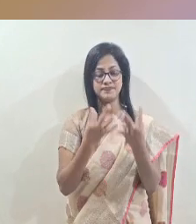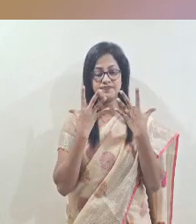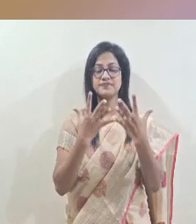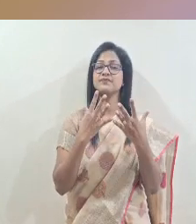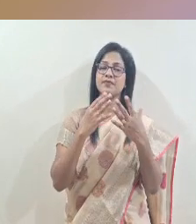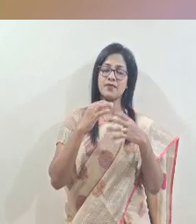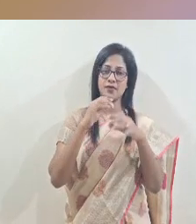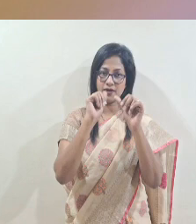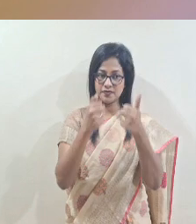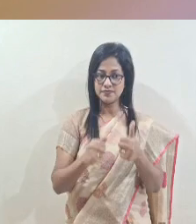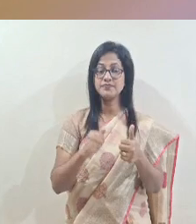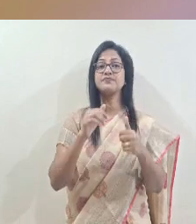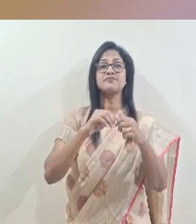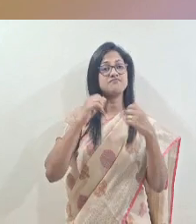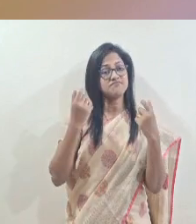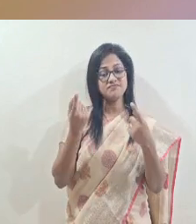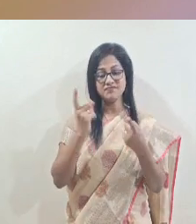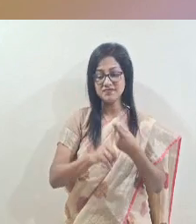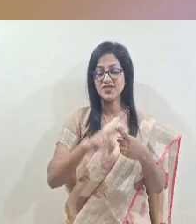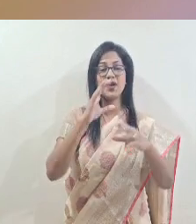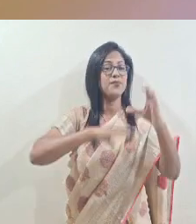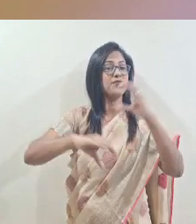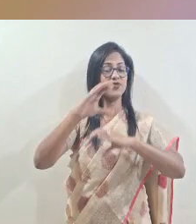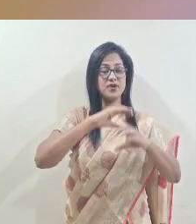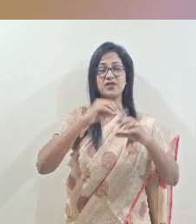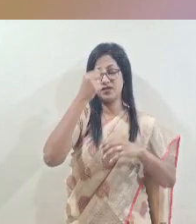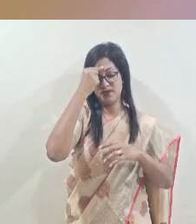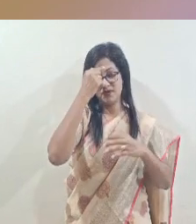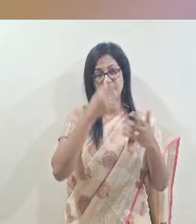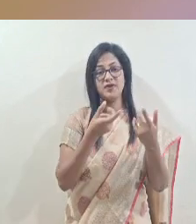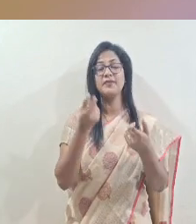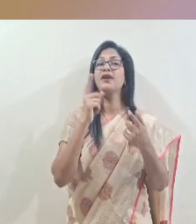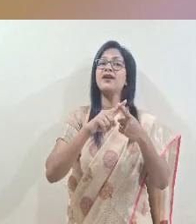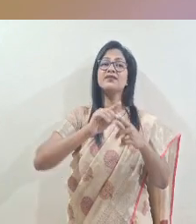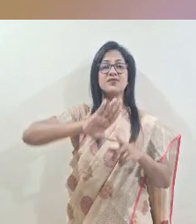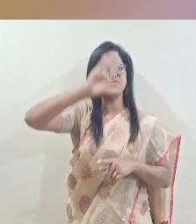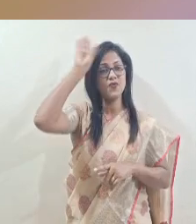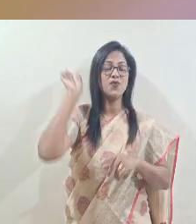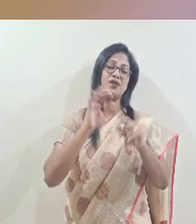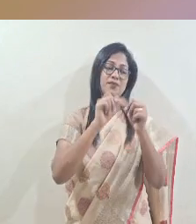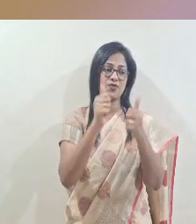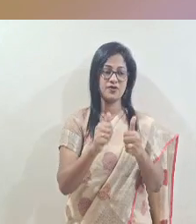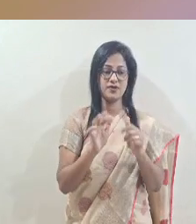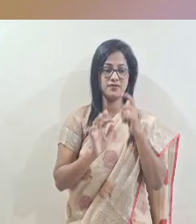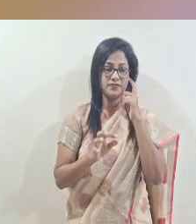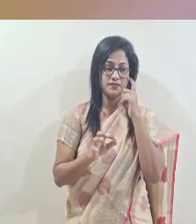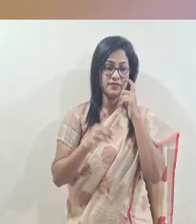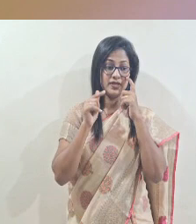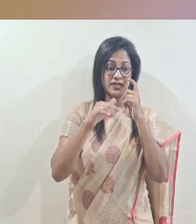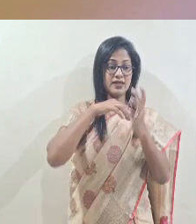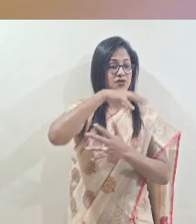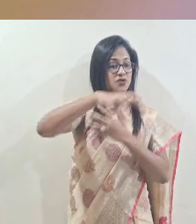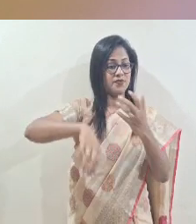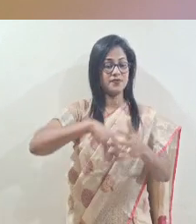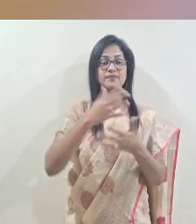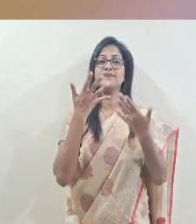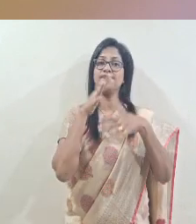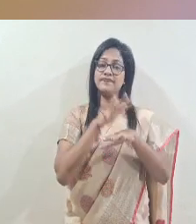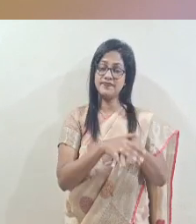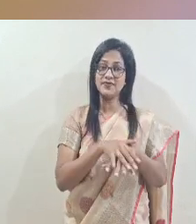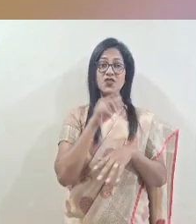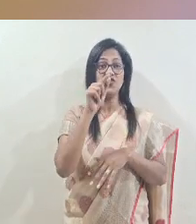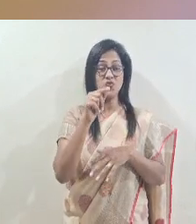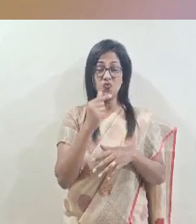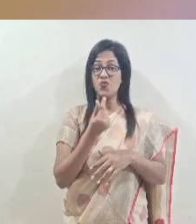there are computing errors that can happen, and sometimes these models are outdated models. and there is a complexity of integration. How will